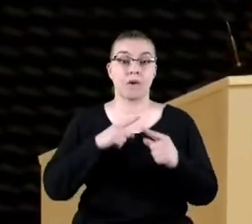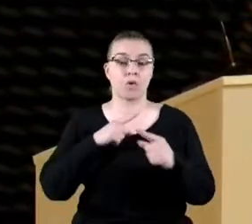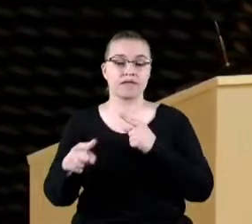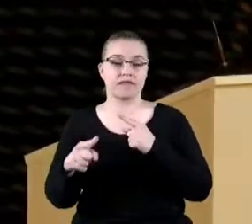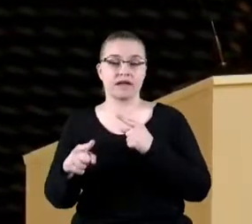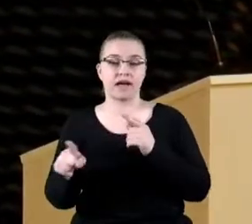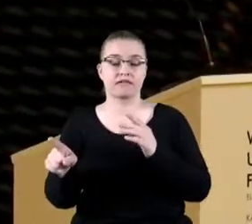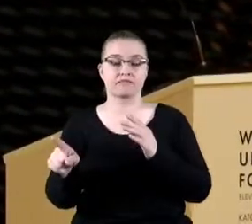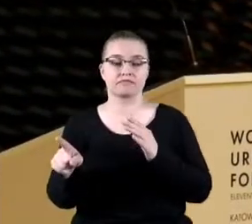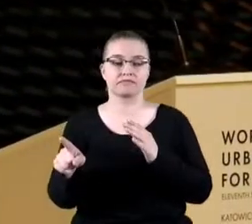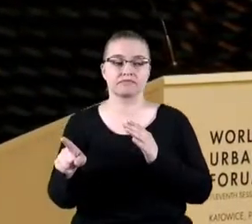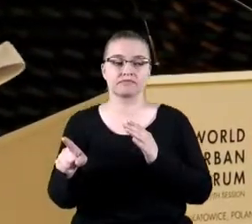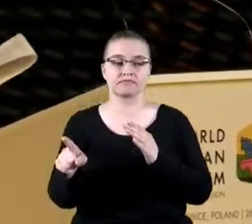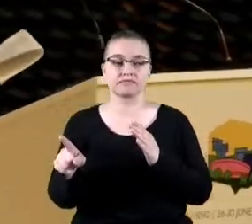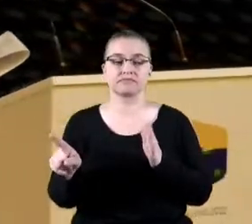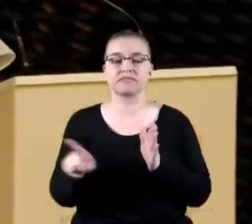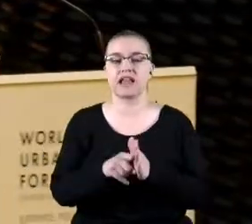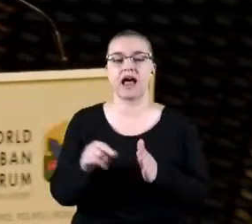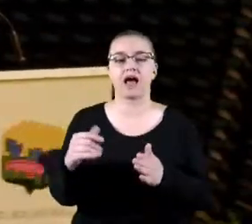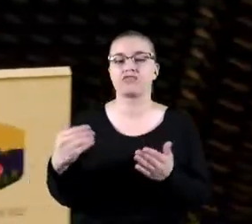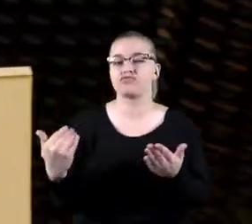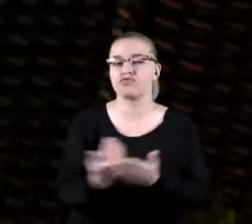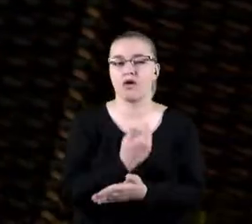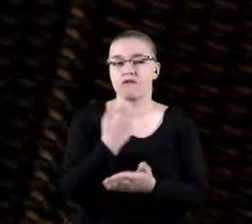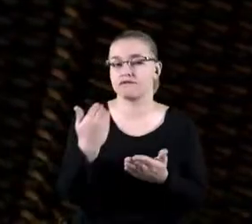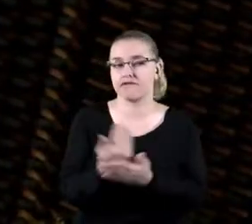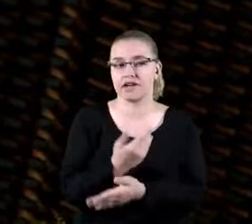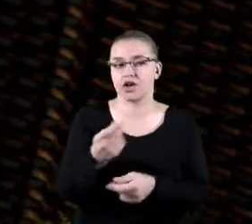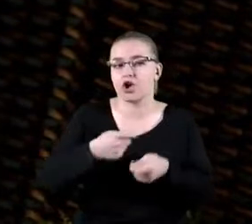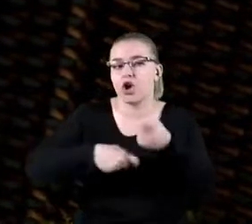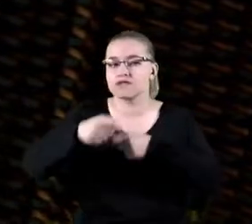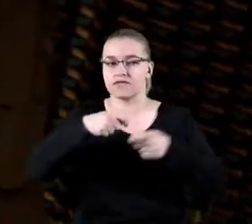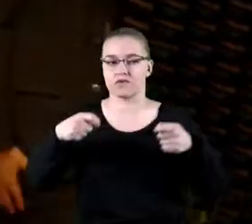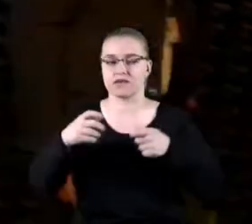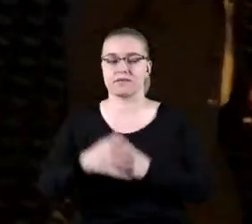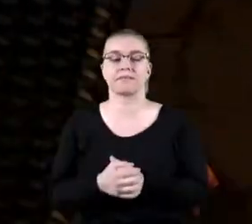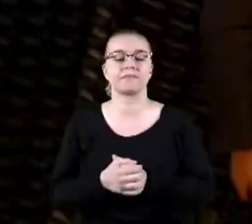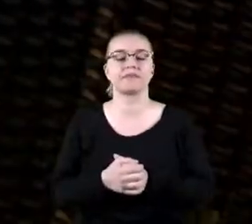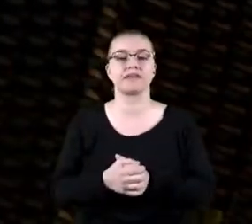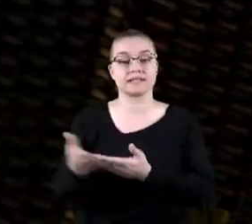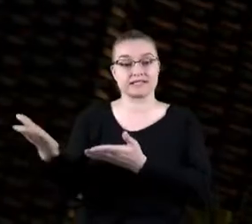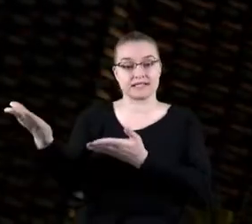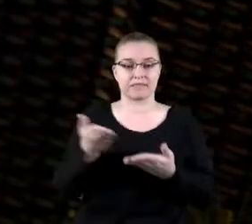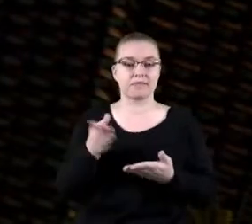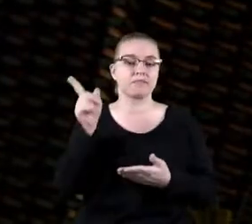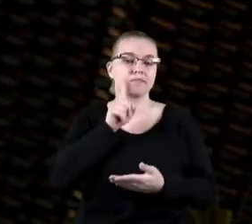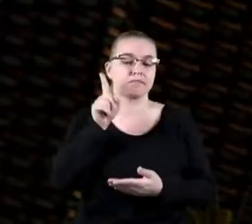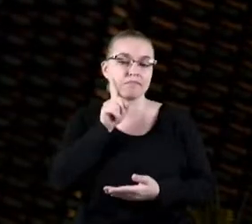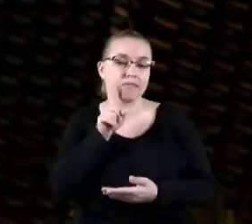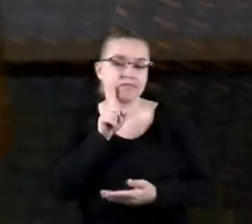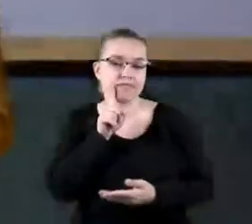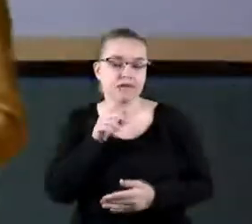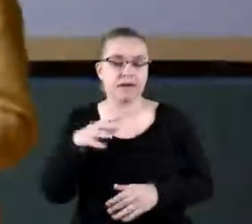it is my pleasure to call to the stage Mr. Stefano Palmieri, President of the Economic Section in the European